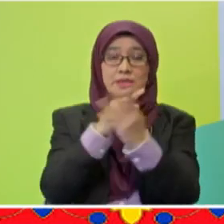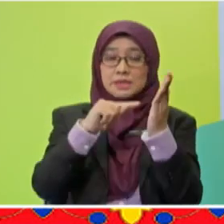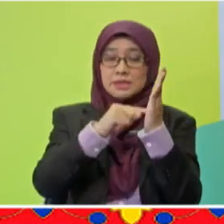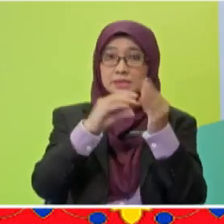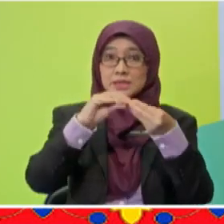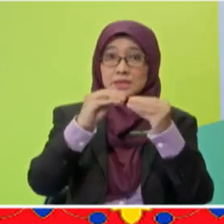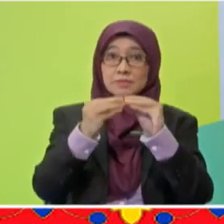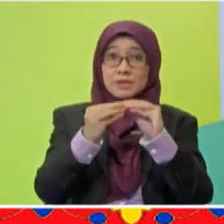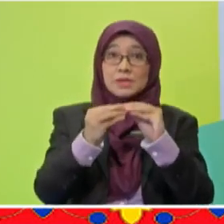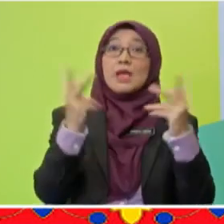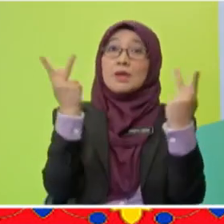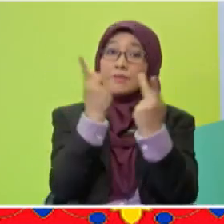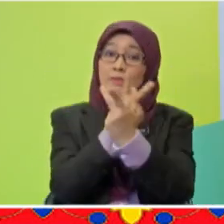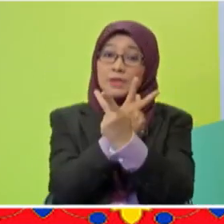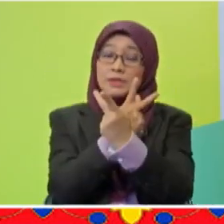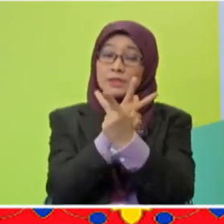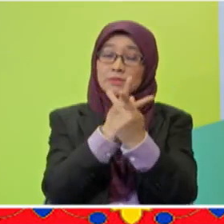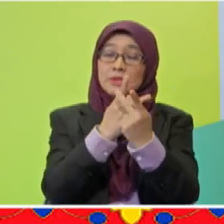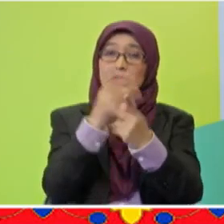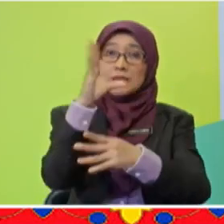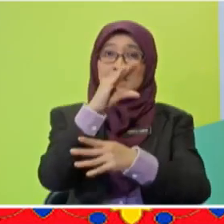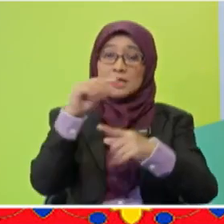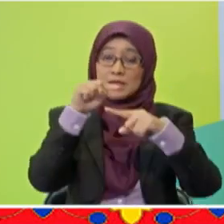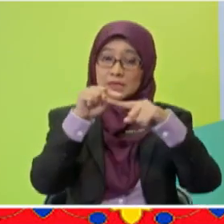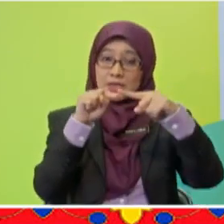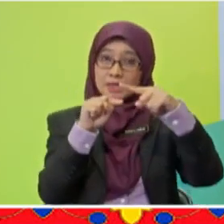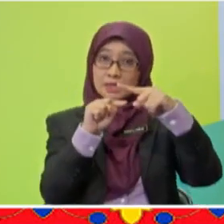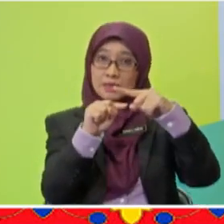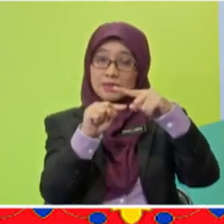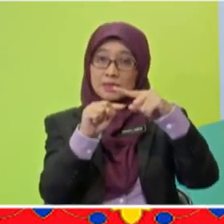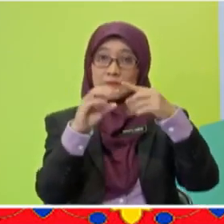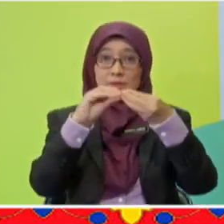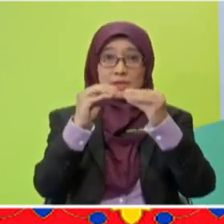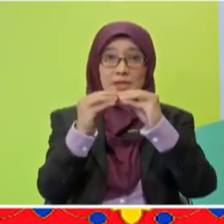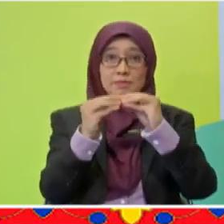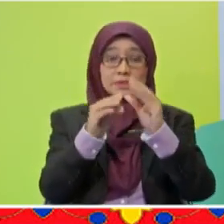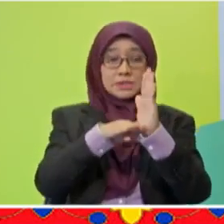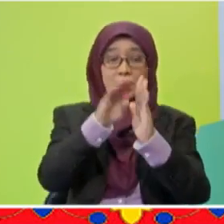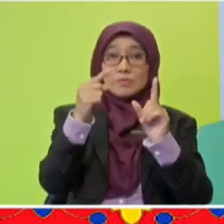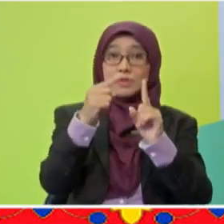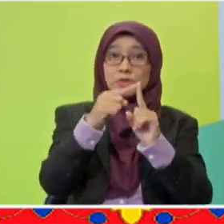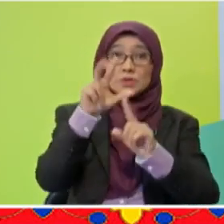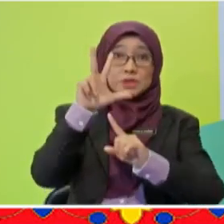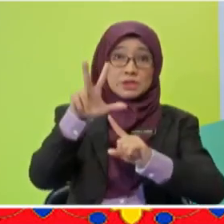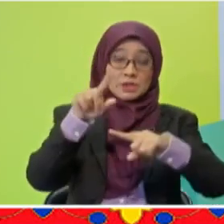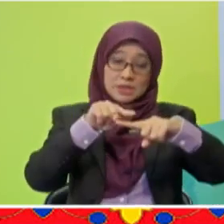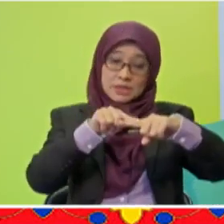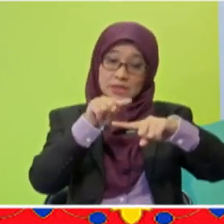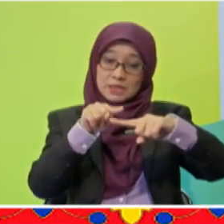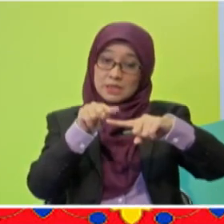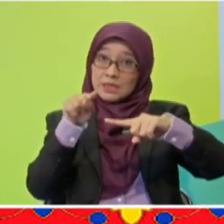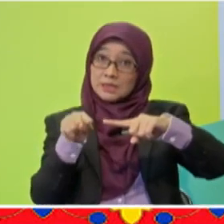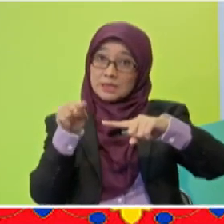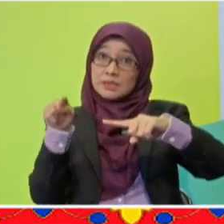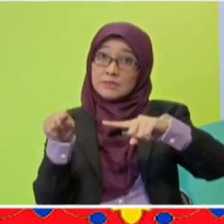to multiply and divide decimal numbers up to 3 decimal places and solve real life problems